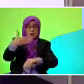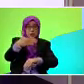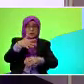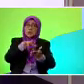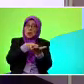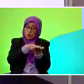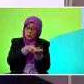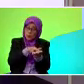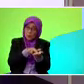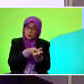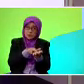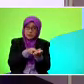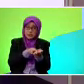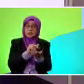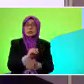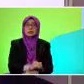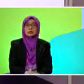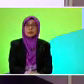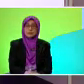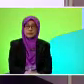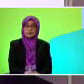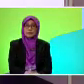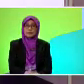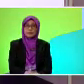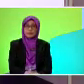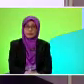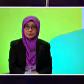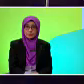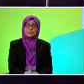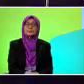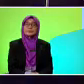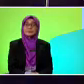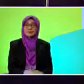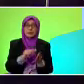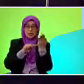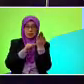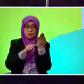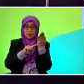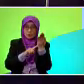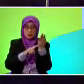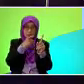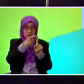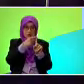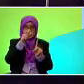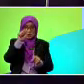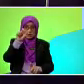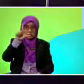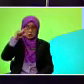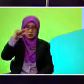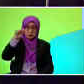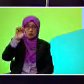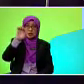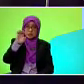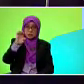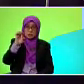So you can see the chain: algae to aquatic animal and then to us. To us, Oh. the consumer. Oh, yeah. Okay.